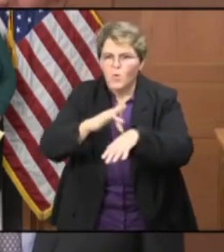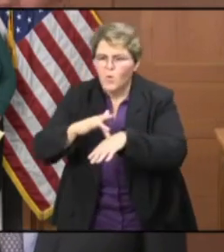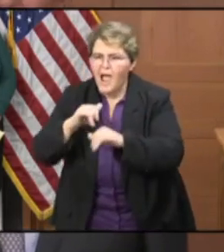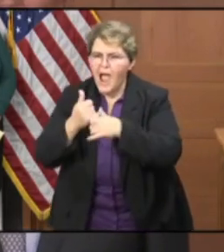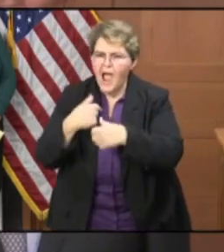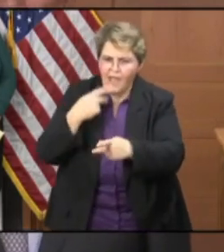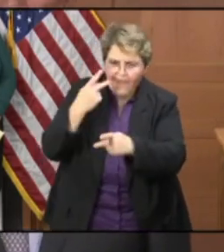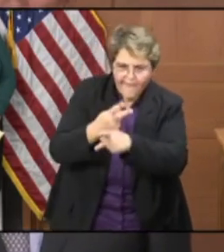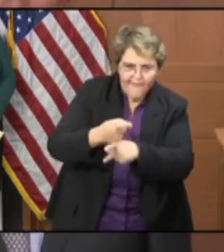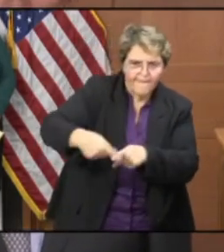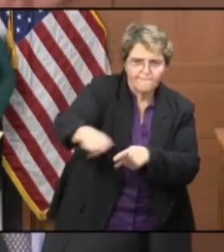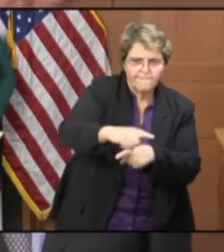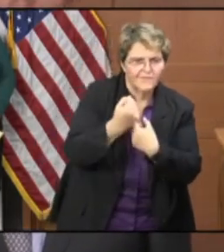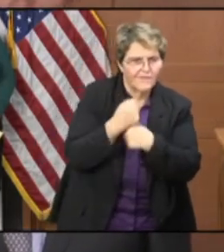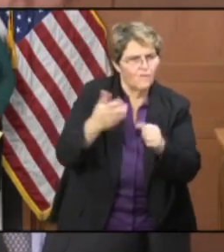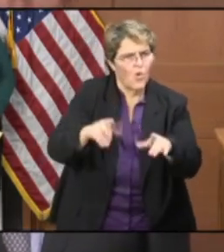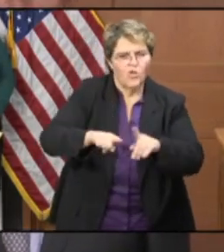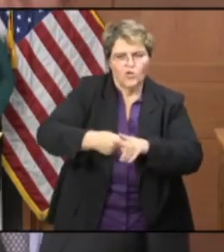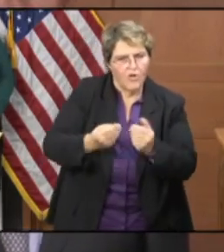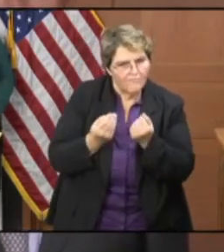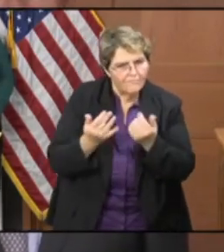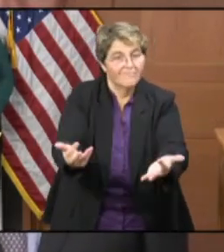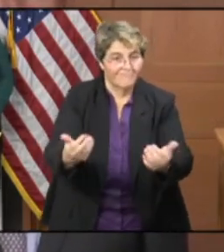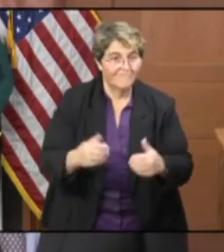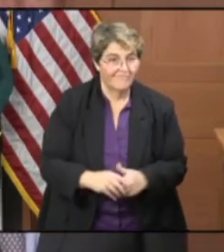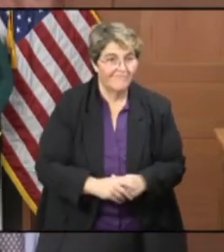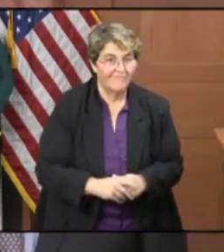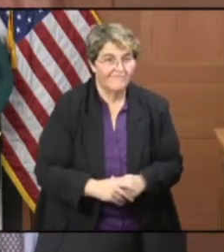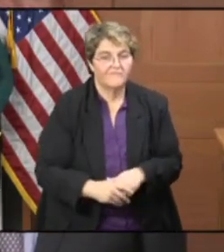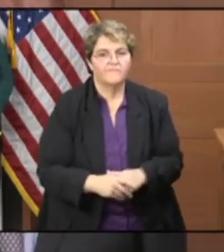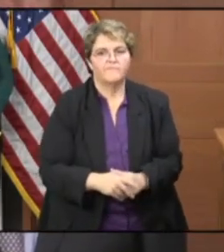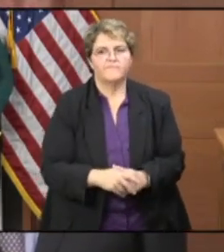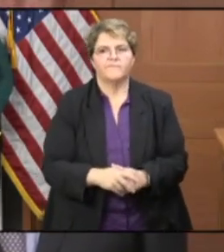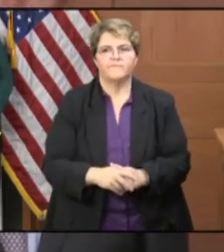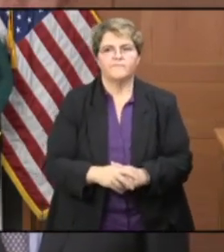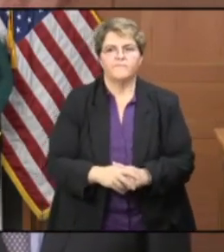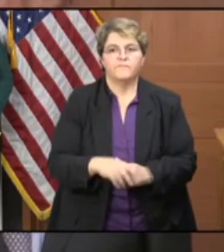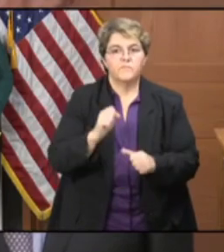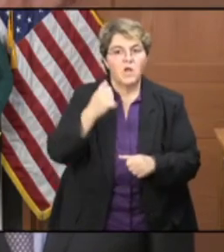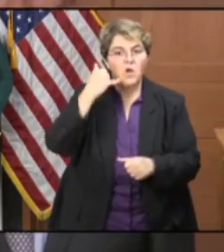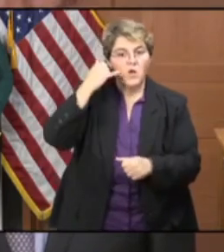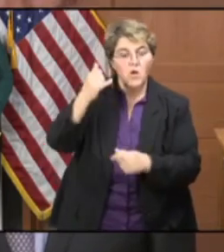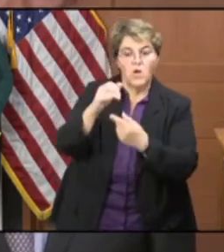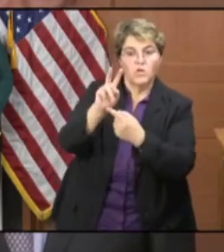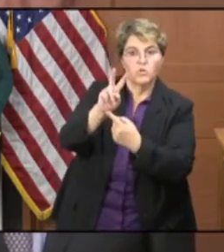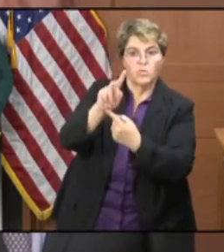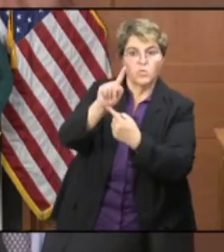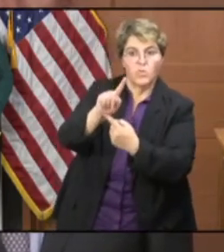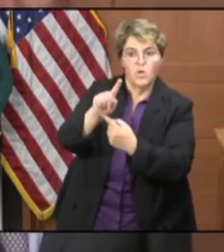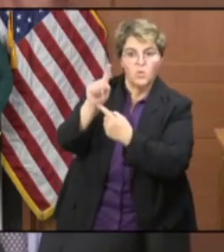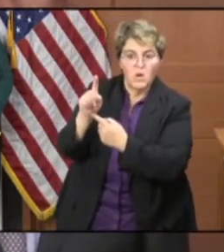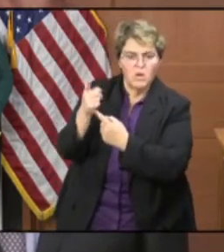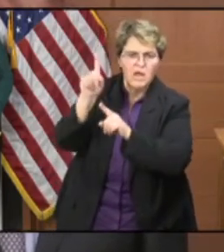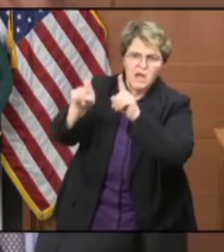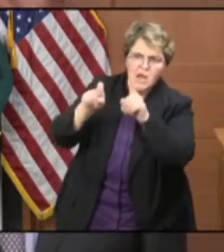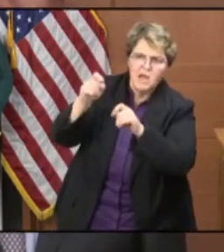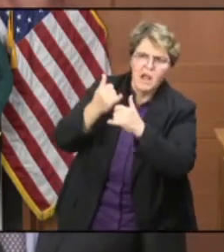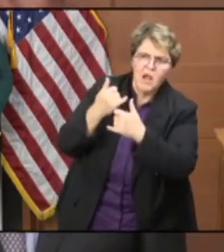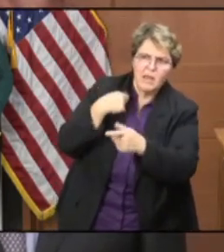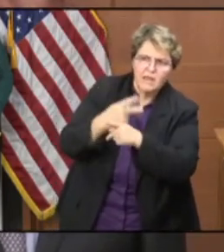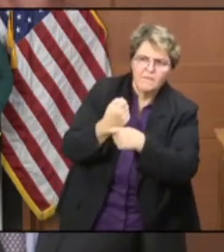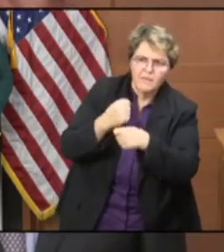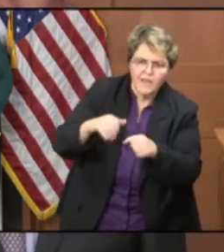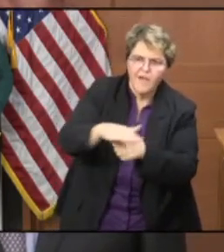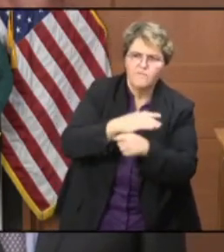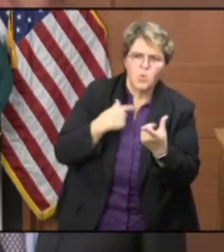fires from happening. And we'll encourage folks to reach out to 211 if you have a question, and certainly consult your local municipality